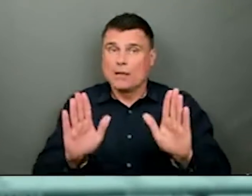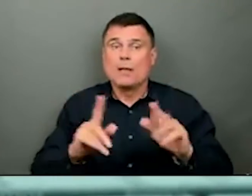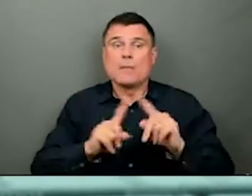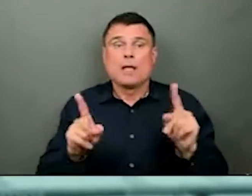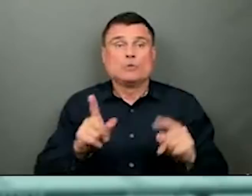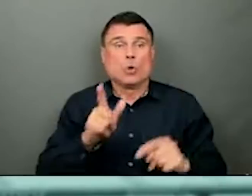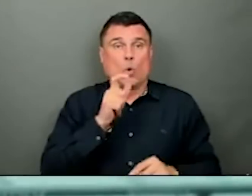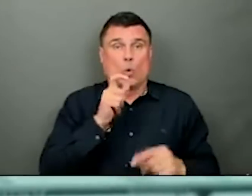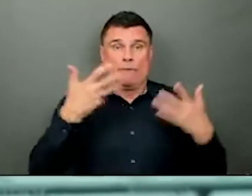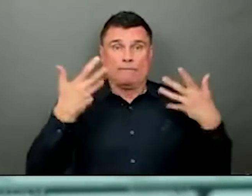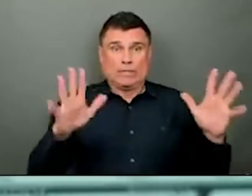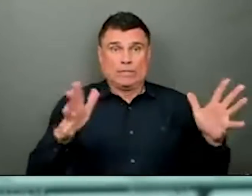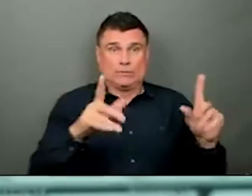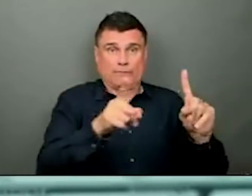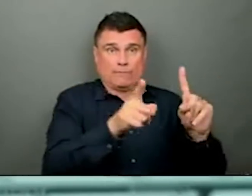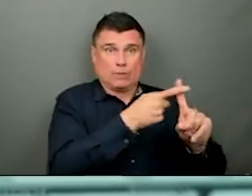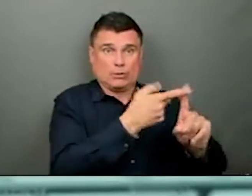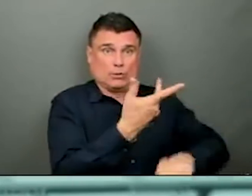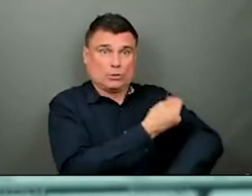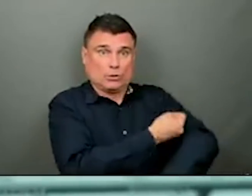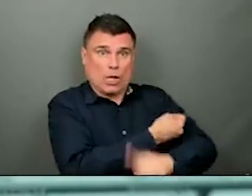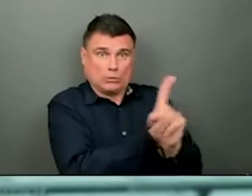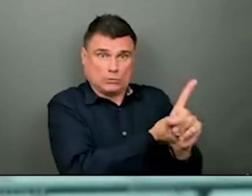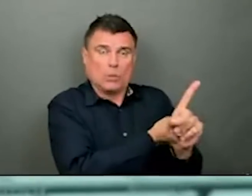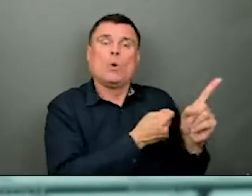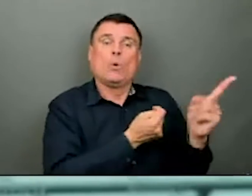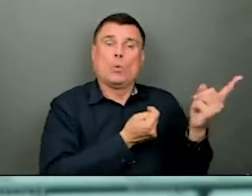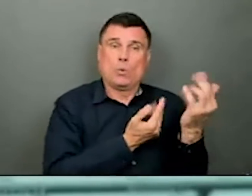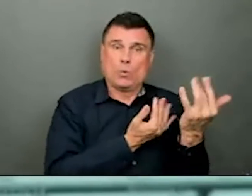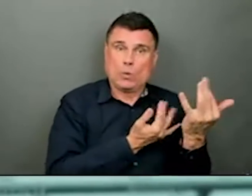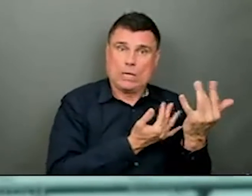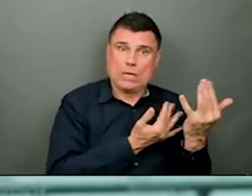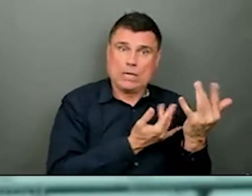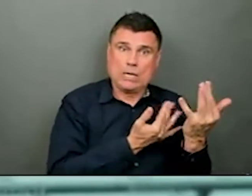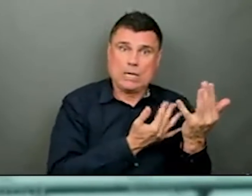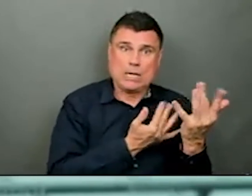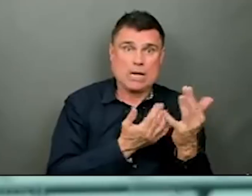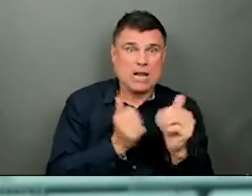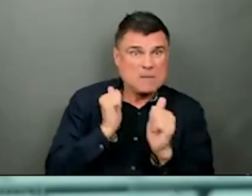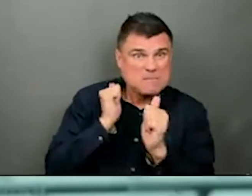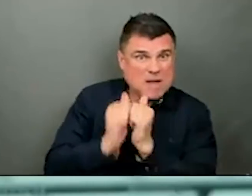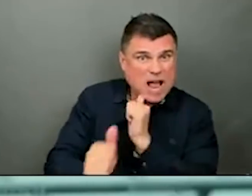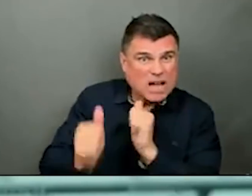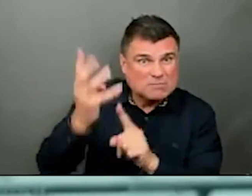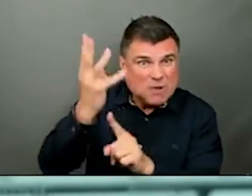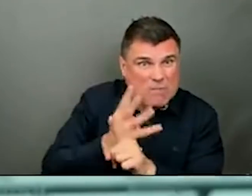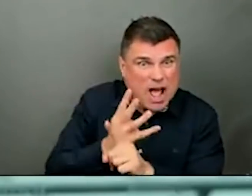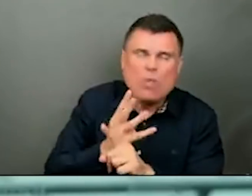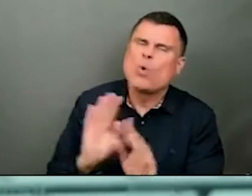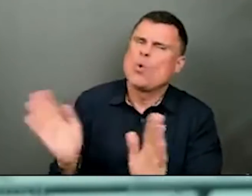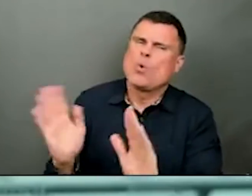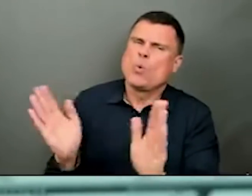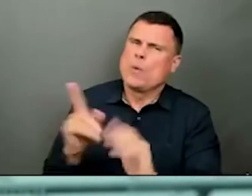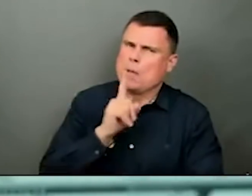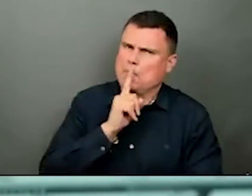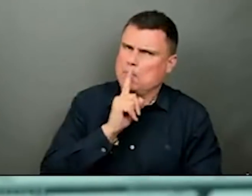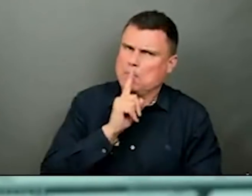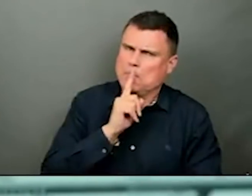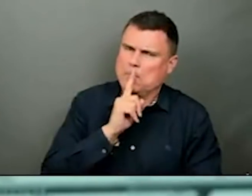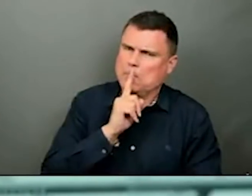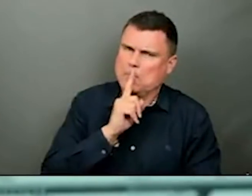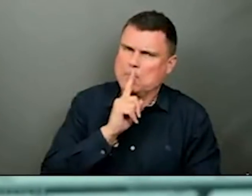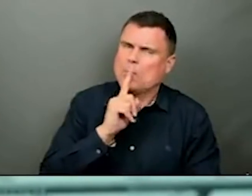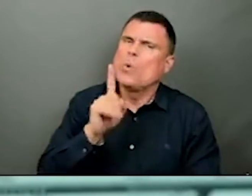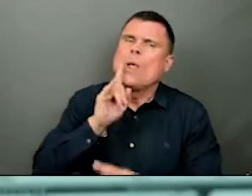we also know that with the amount of vaccine that we have coming in the next 2 months, many people who received their first